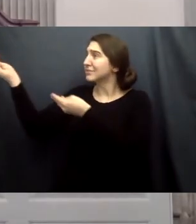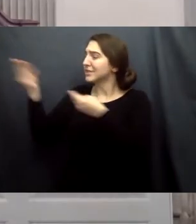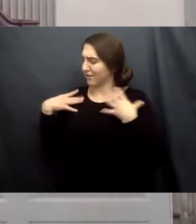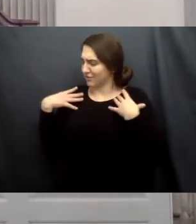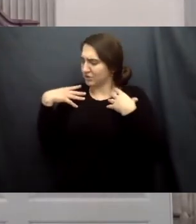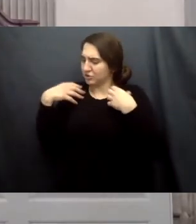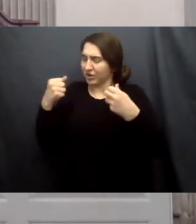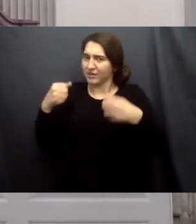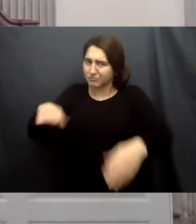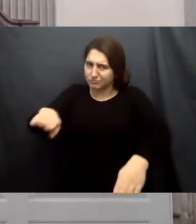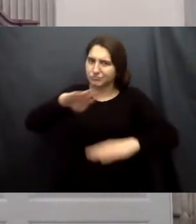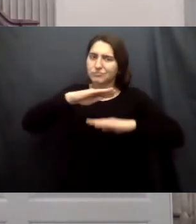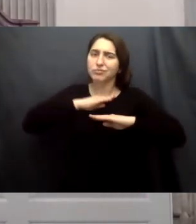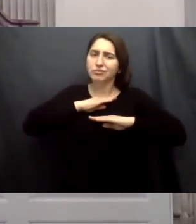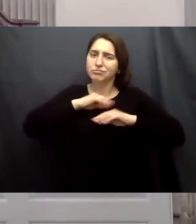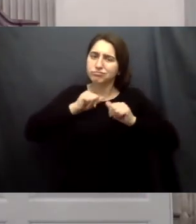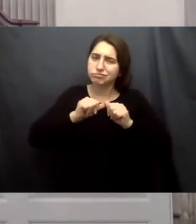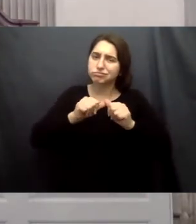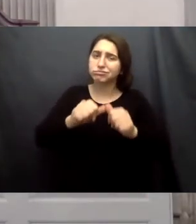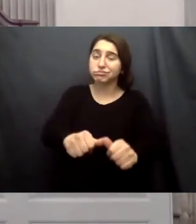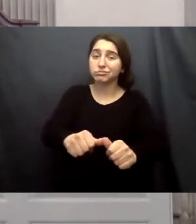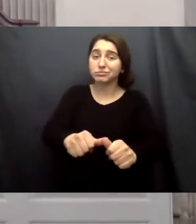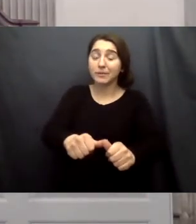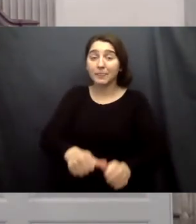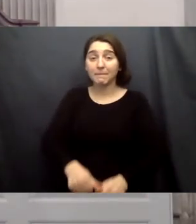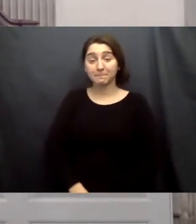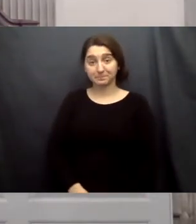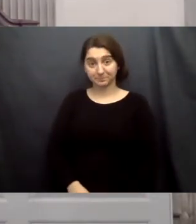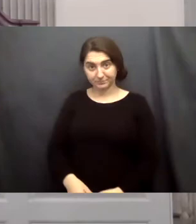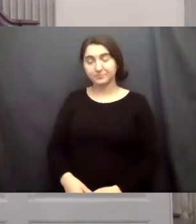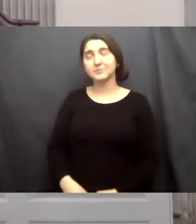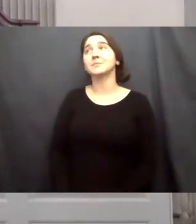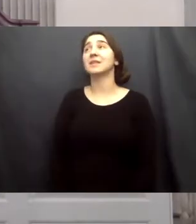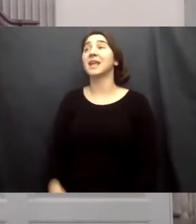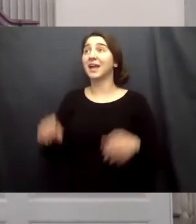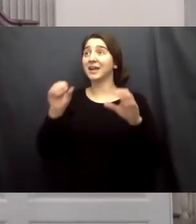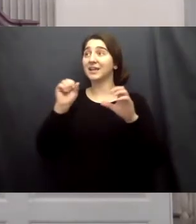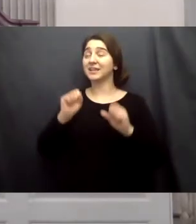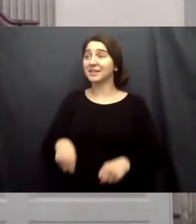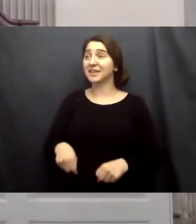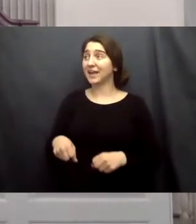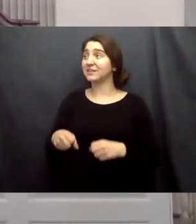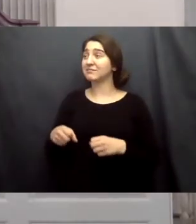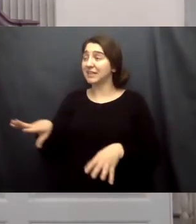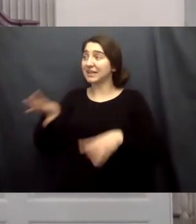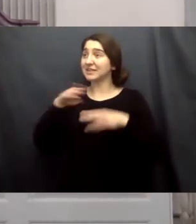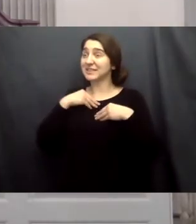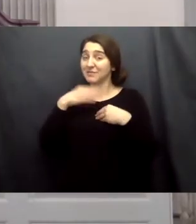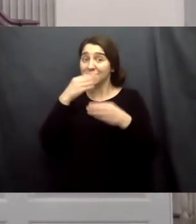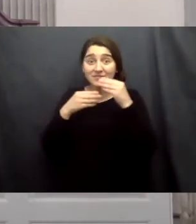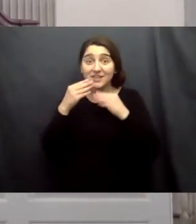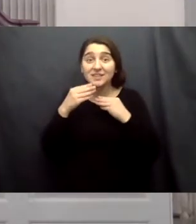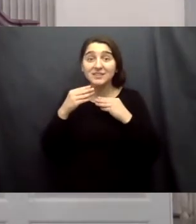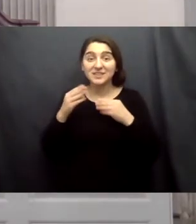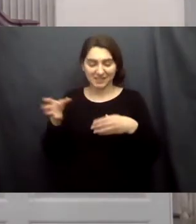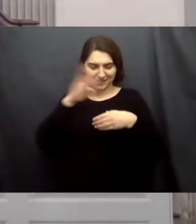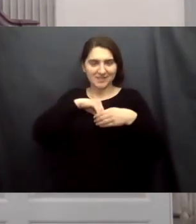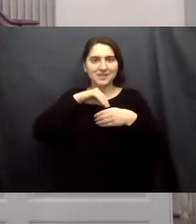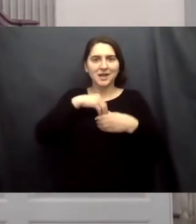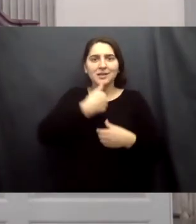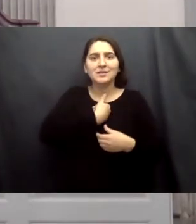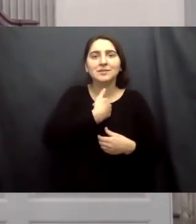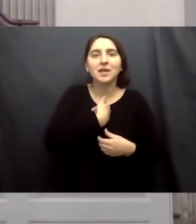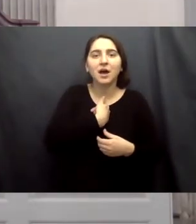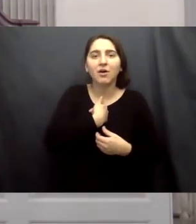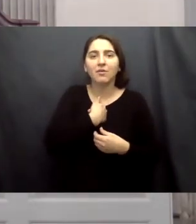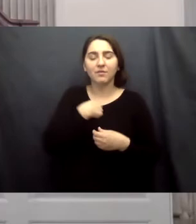ways that you strengthen and sustain us. May we take this feast into our very being